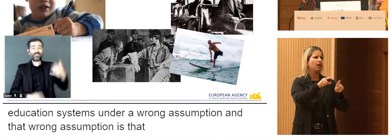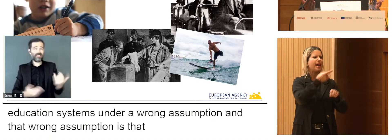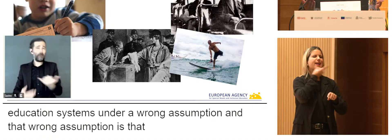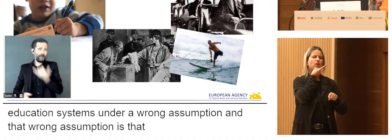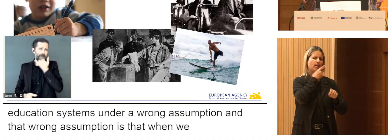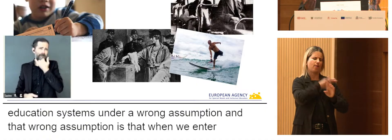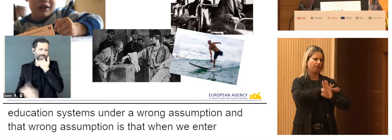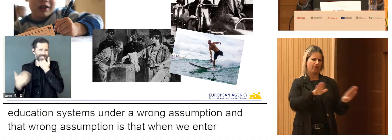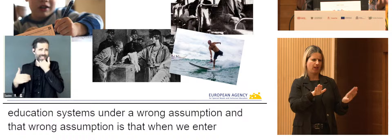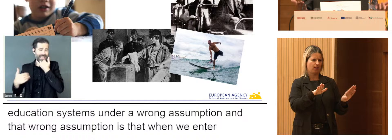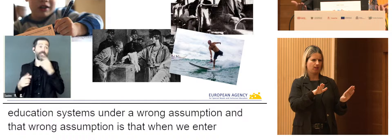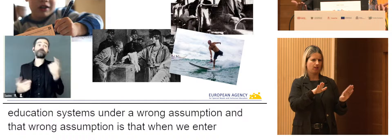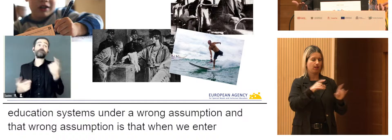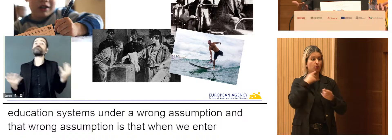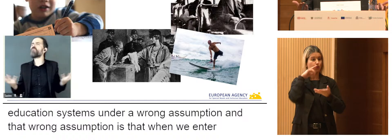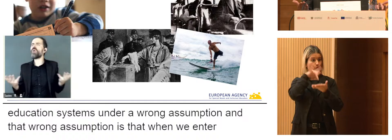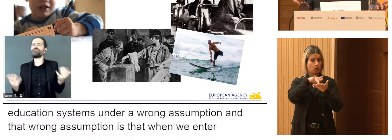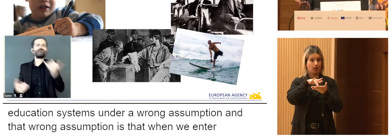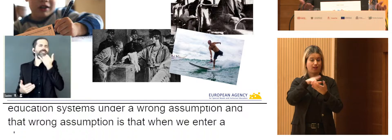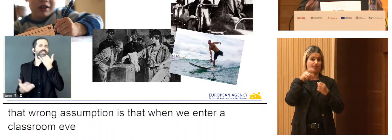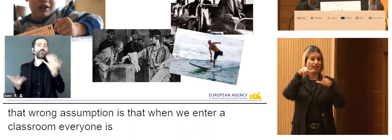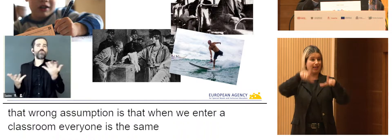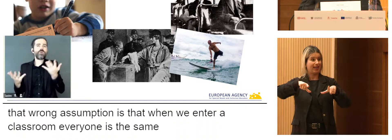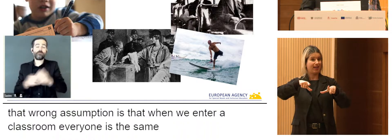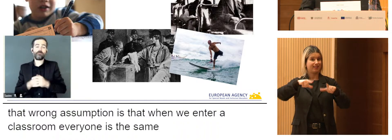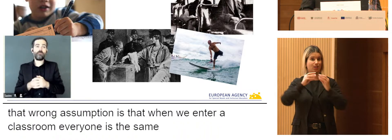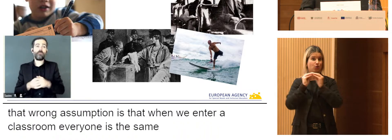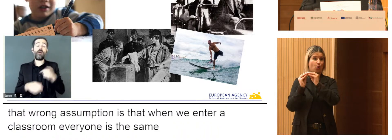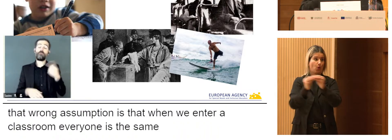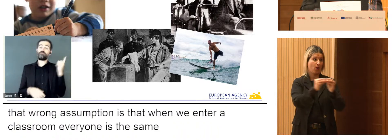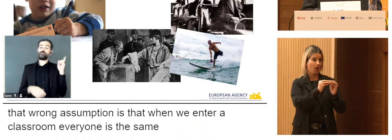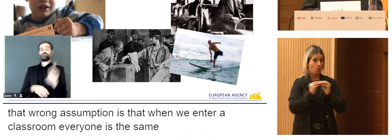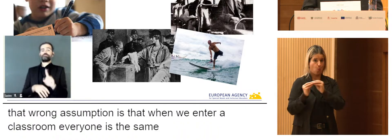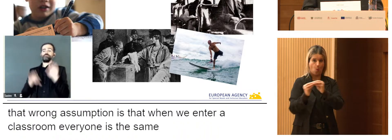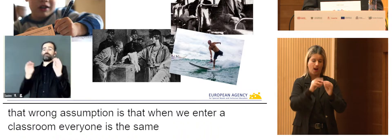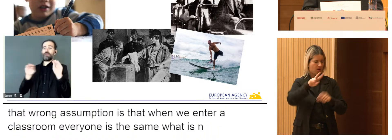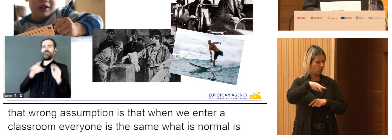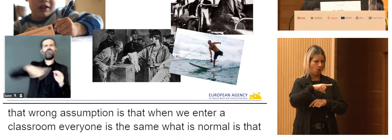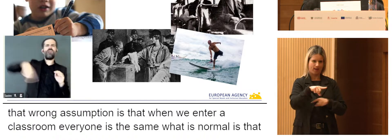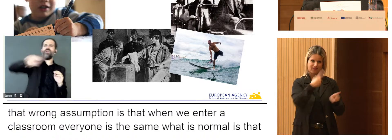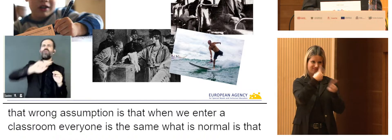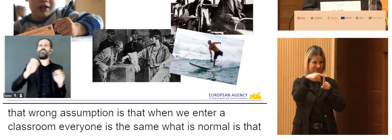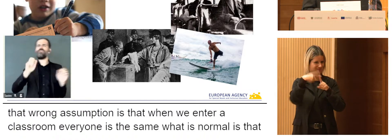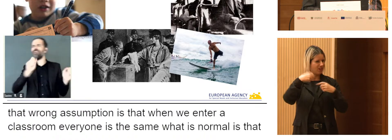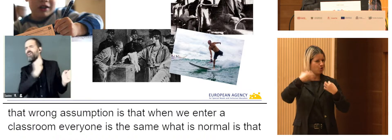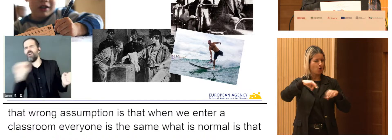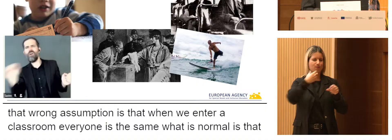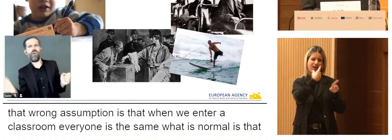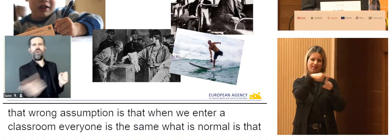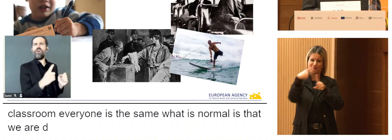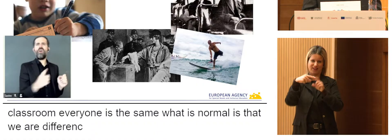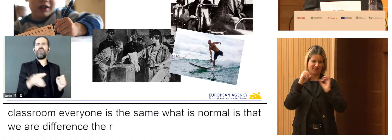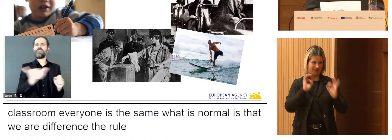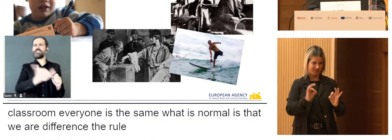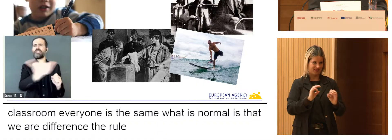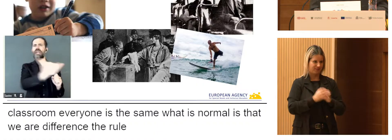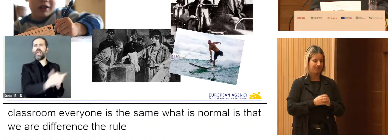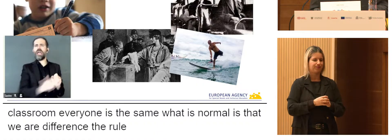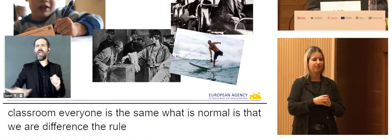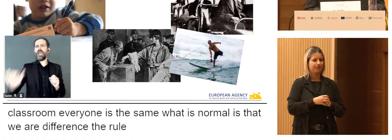a classroom, everyone is the same. What is normal is that we are different. The rule is